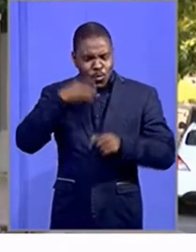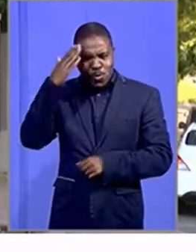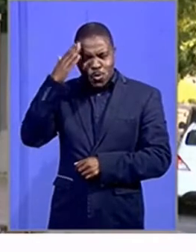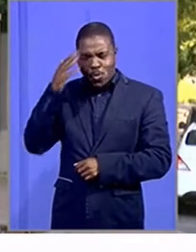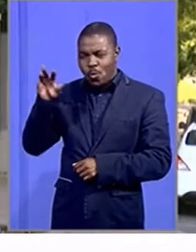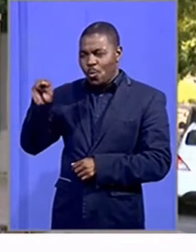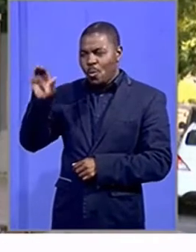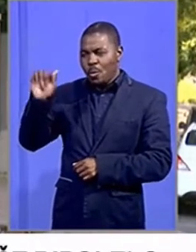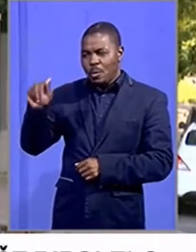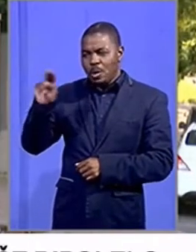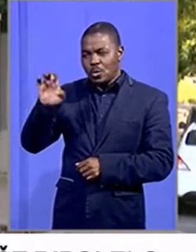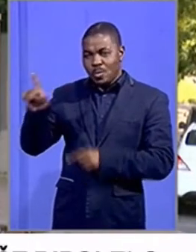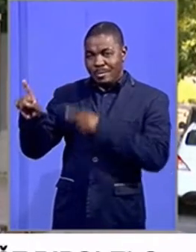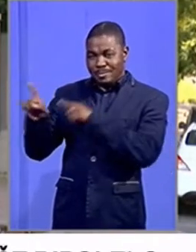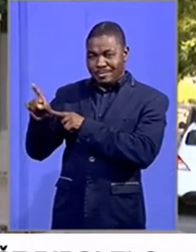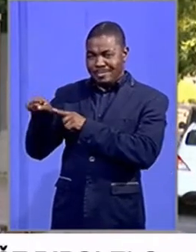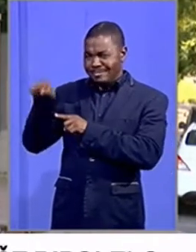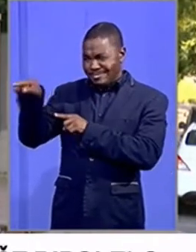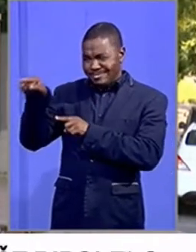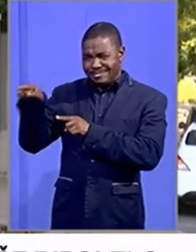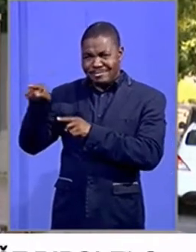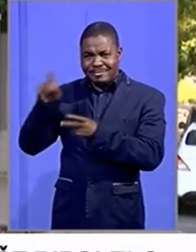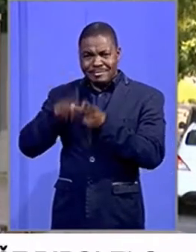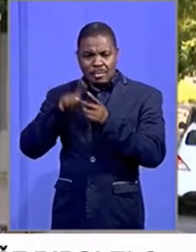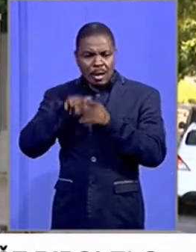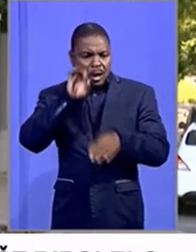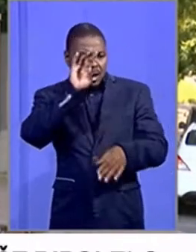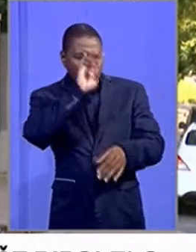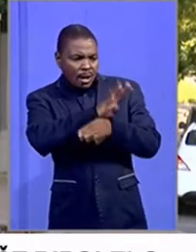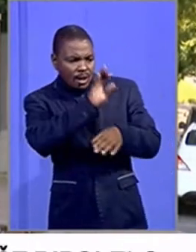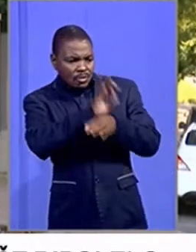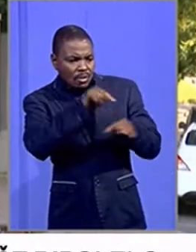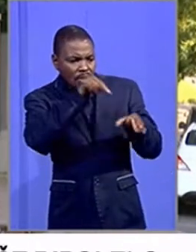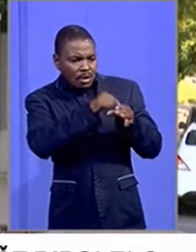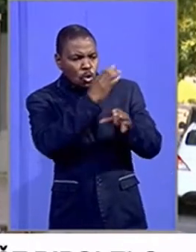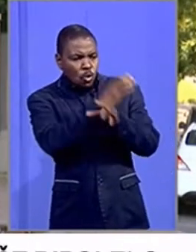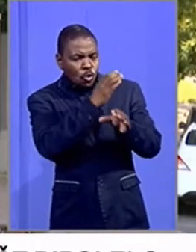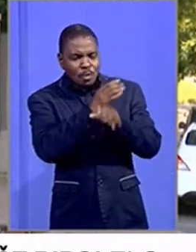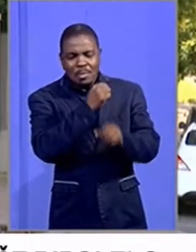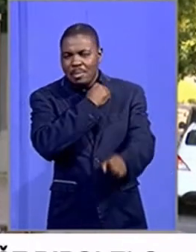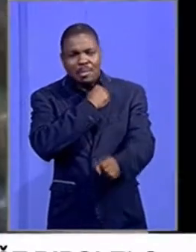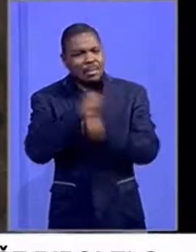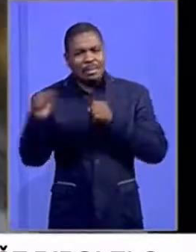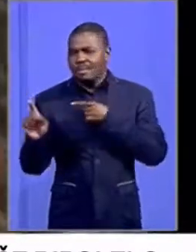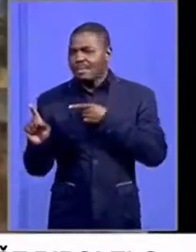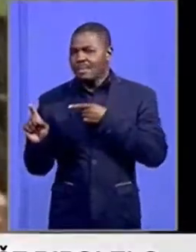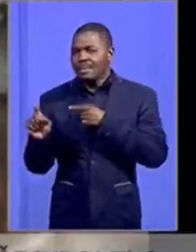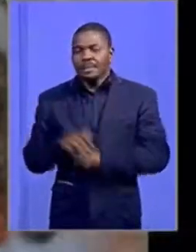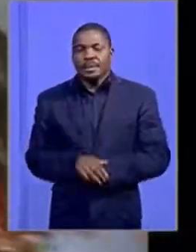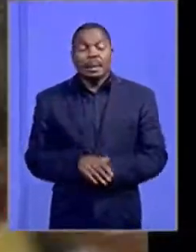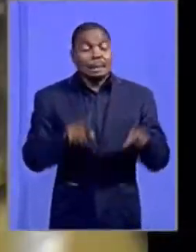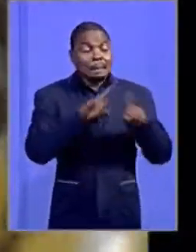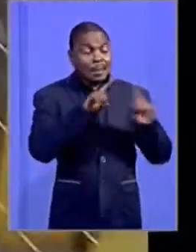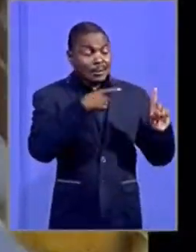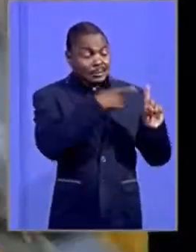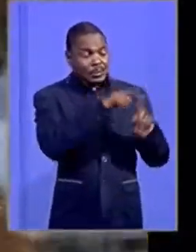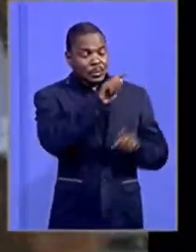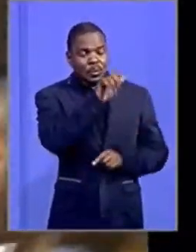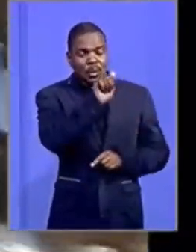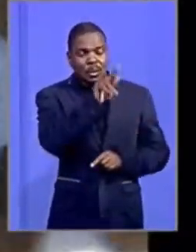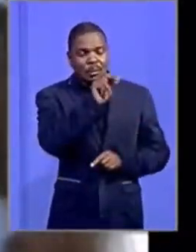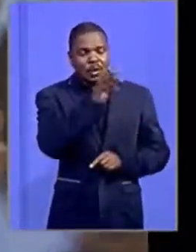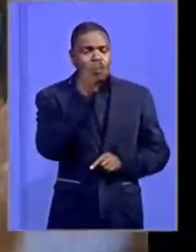Manuel were never an advisor of the Congress of the People. E fela Tabane o re o ikemišeditše go